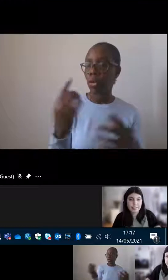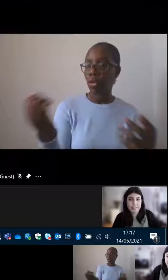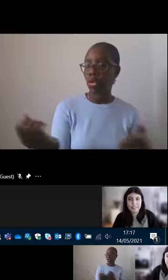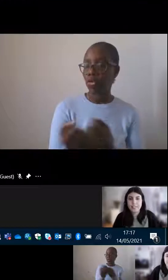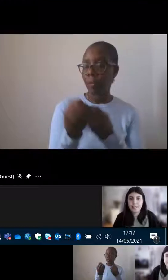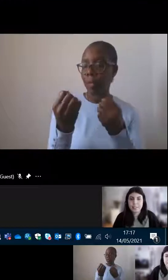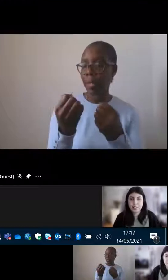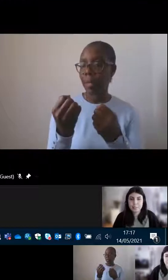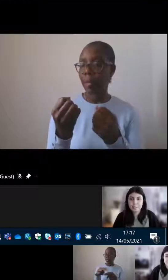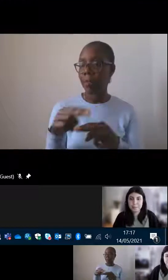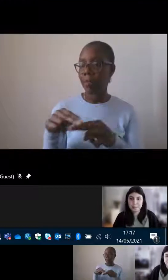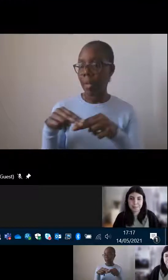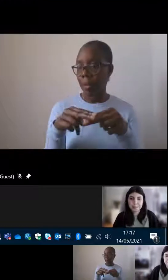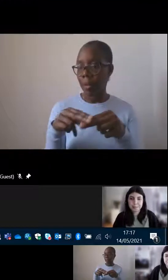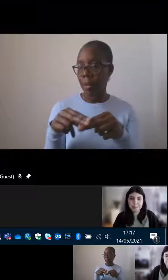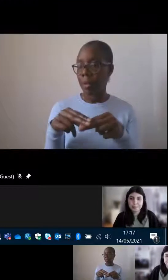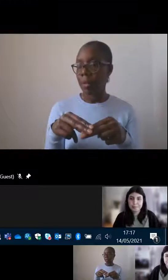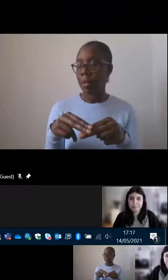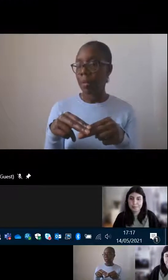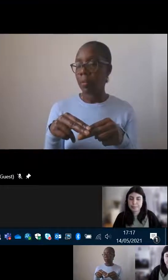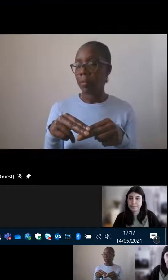strengthening.families@newham.gov.uk.